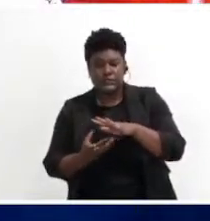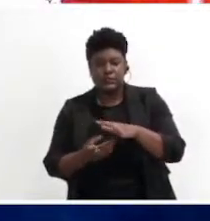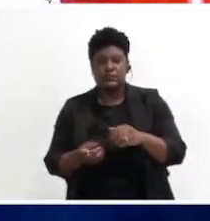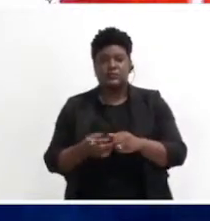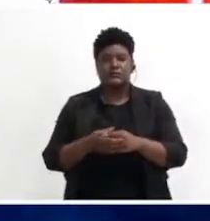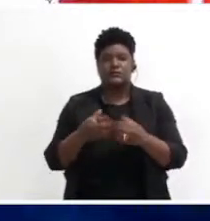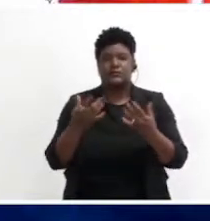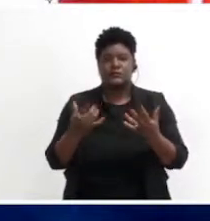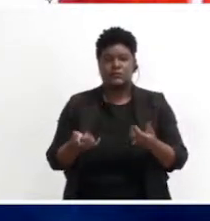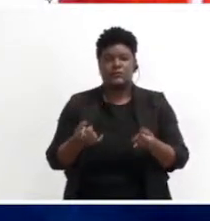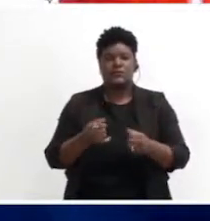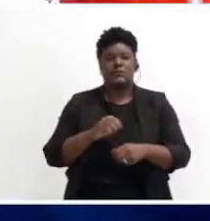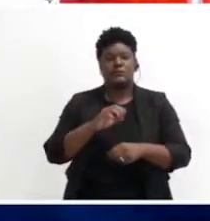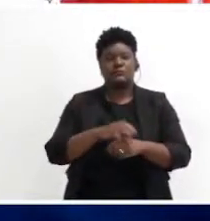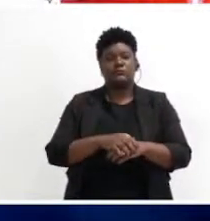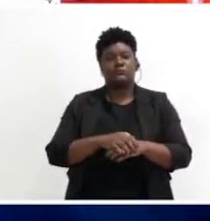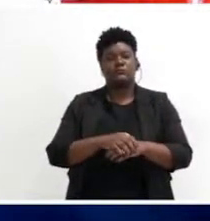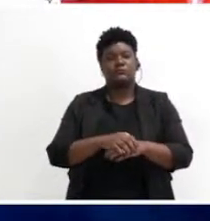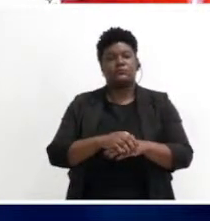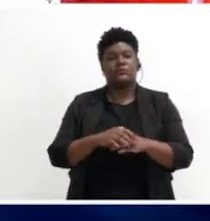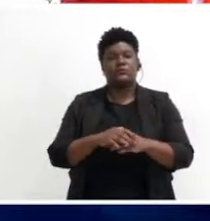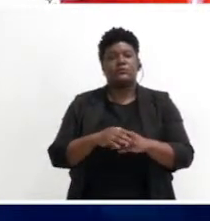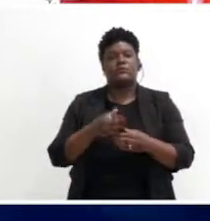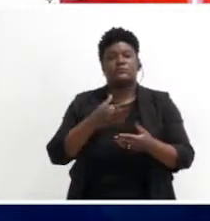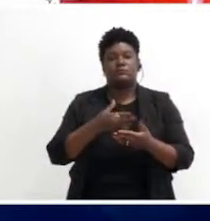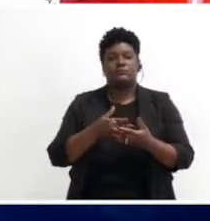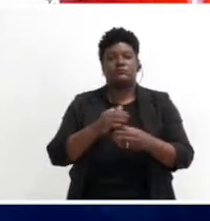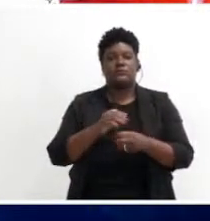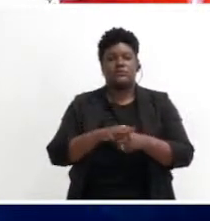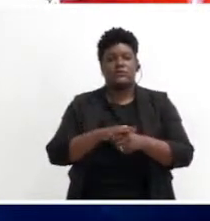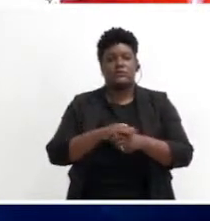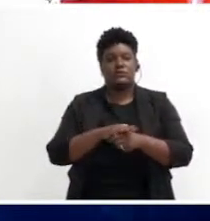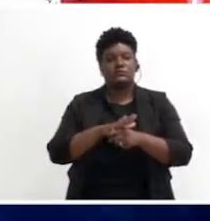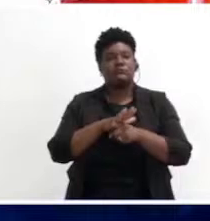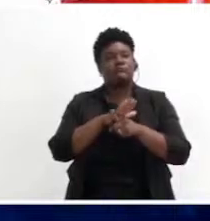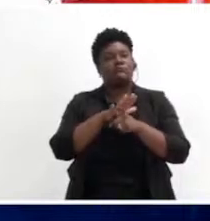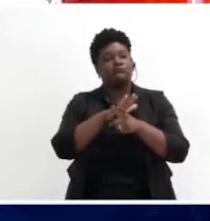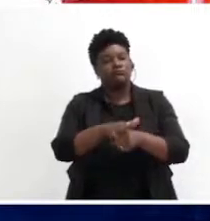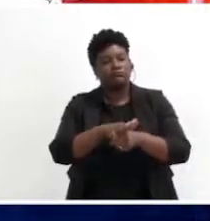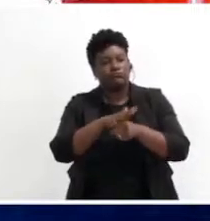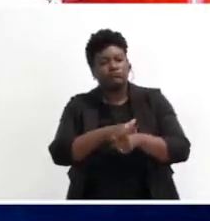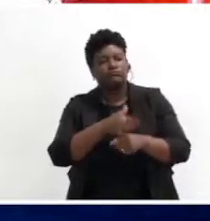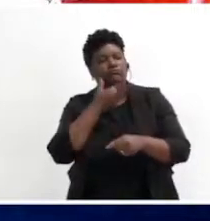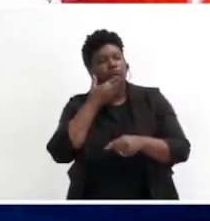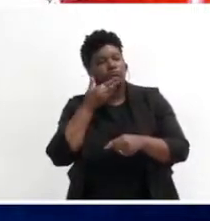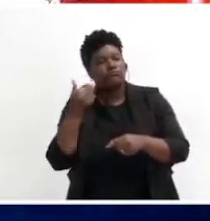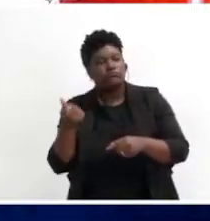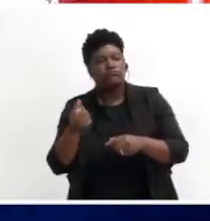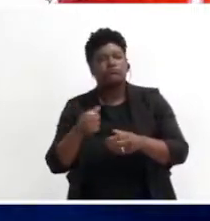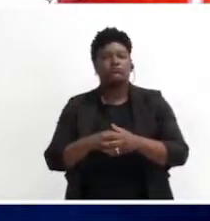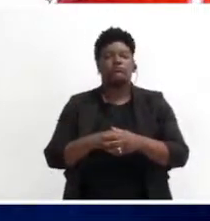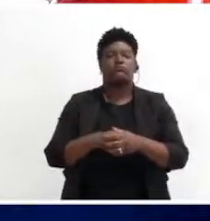shrink their part in comparison to competitors' parts.